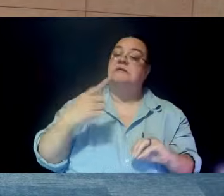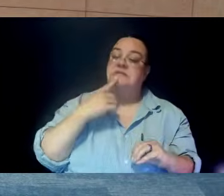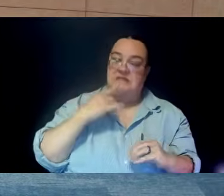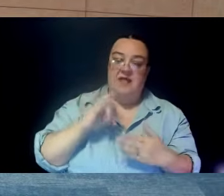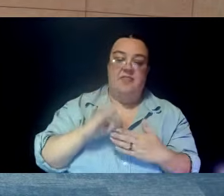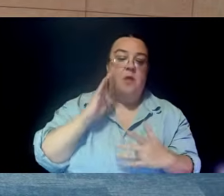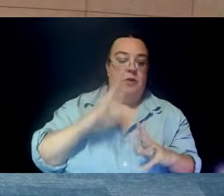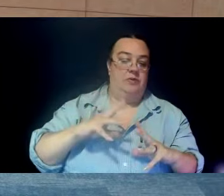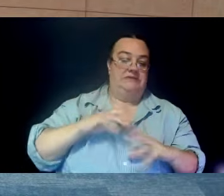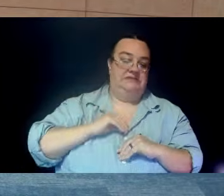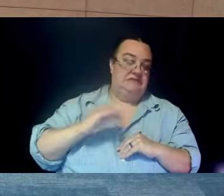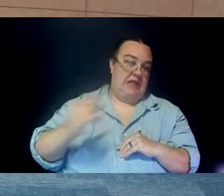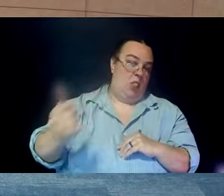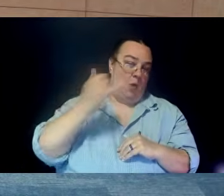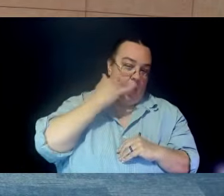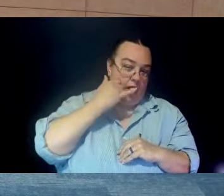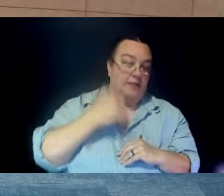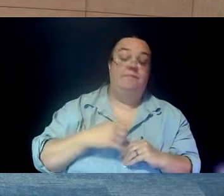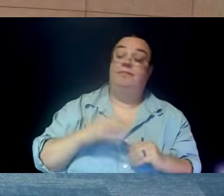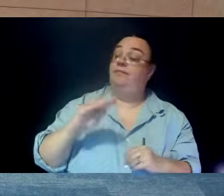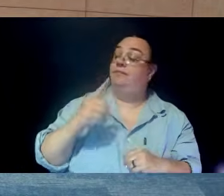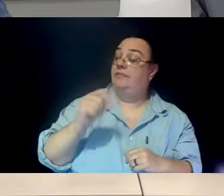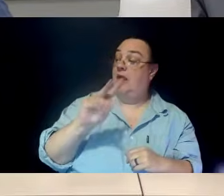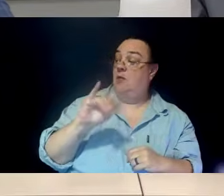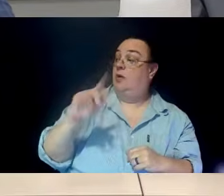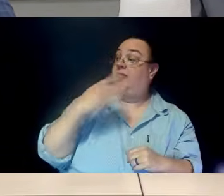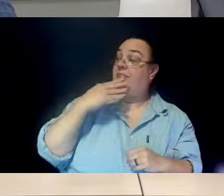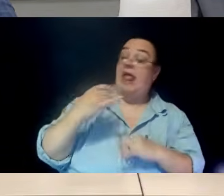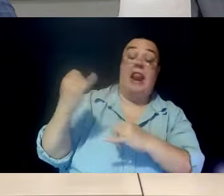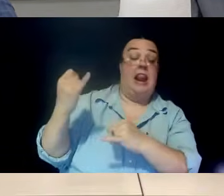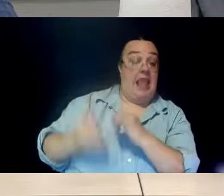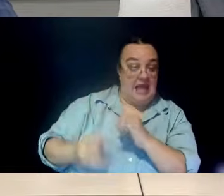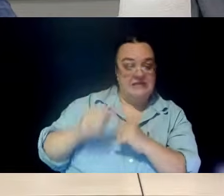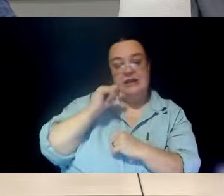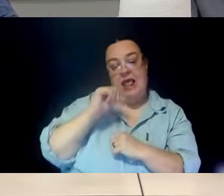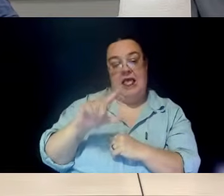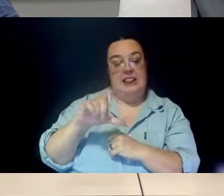you. Last but not least, Mayor and Council,